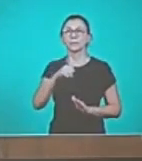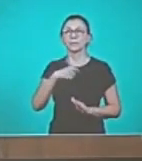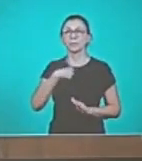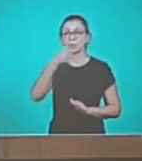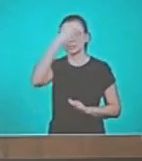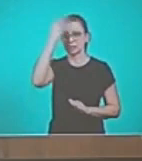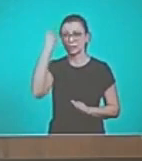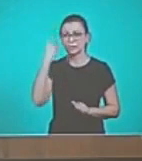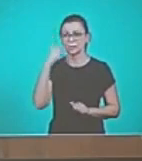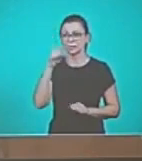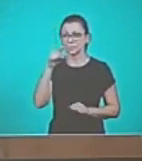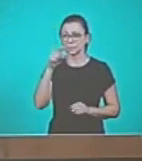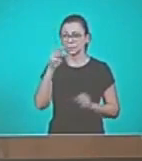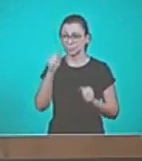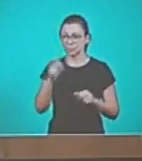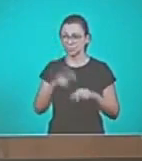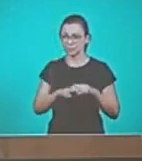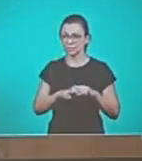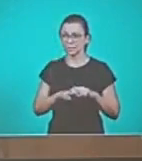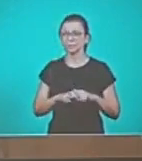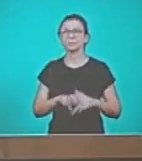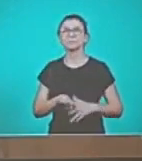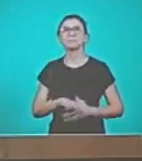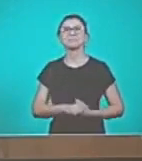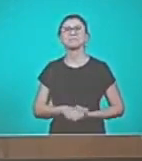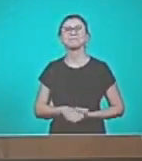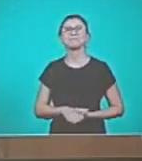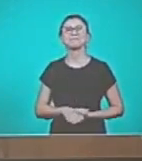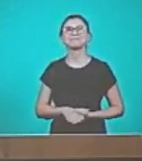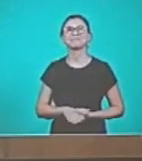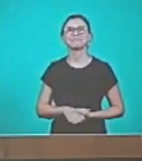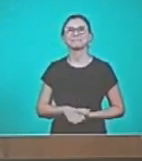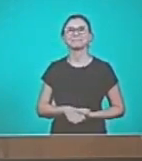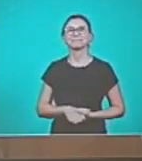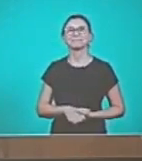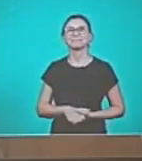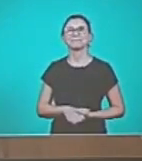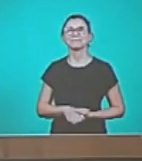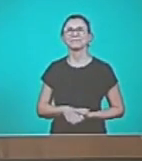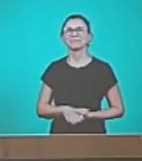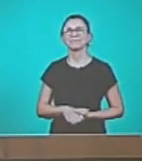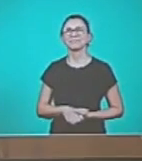Going to stand up. If I forget to ask you to sit down, you can sit down.